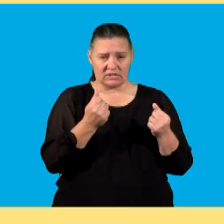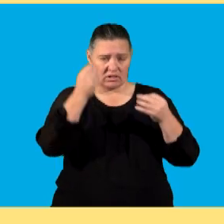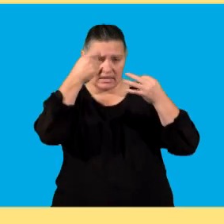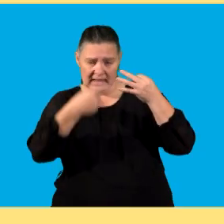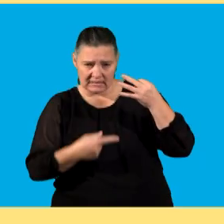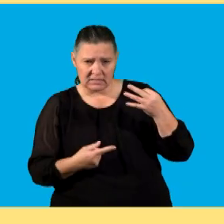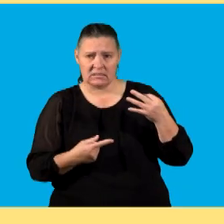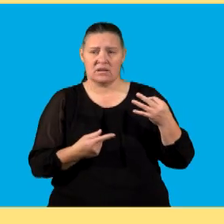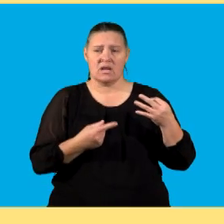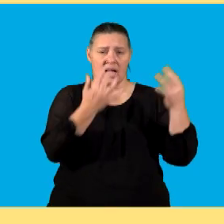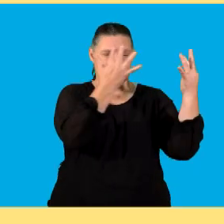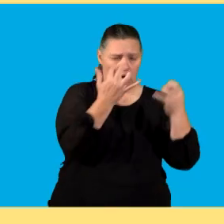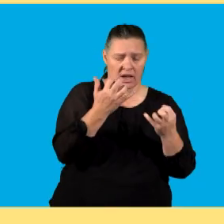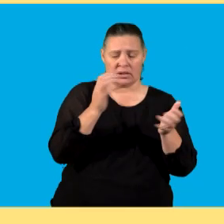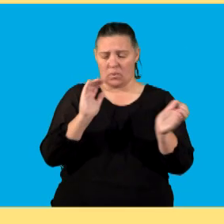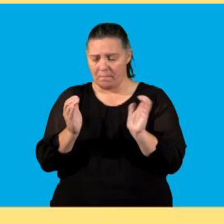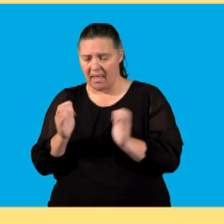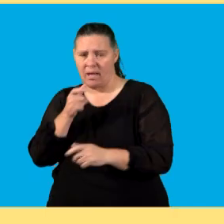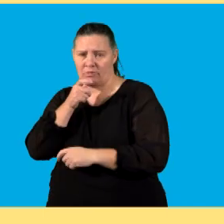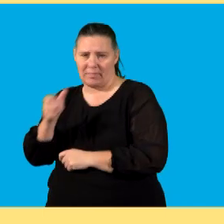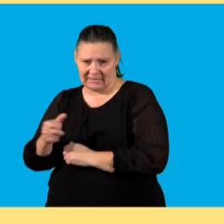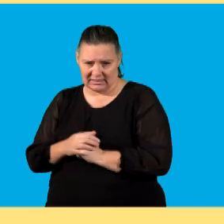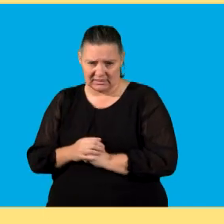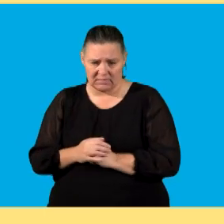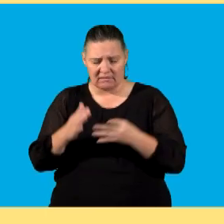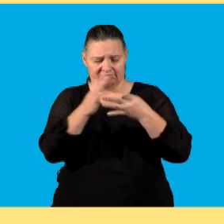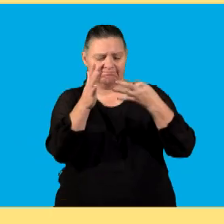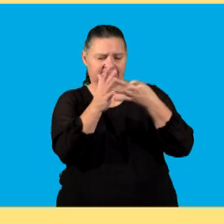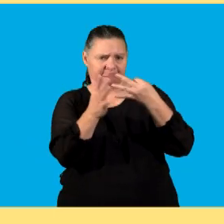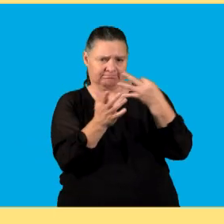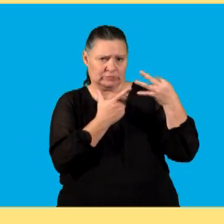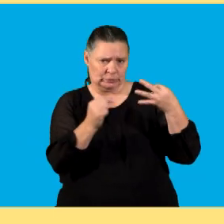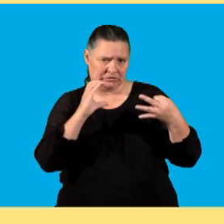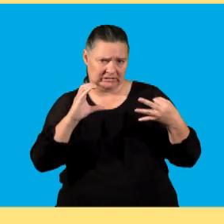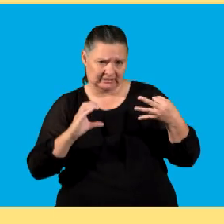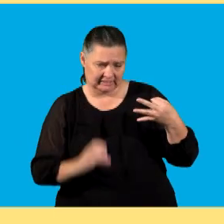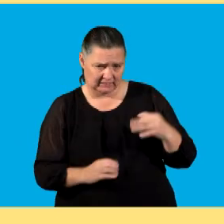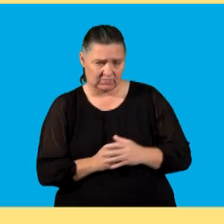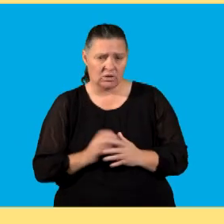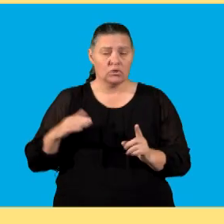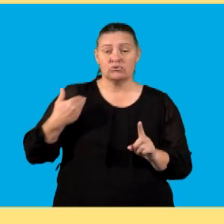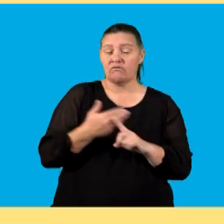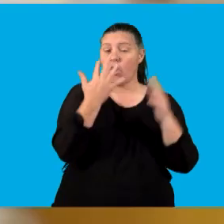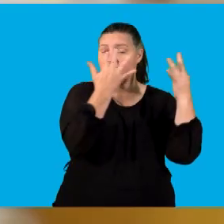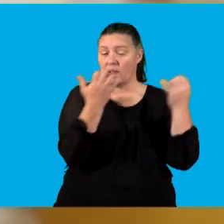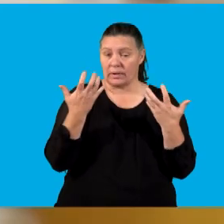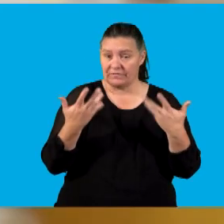we calculate, we compare, and then we comment. That's the 3 C's. So far we have